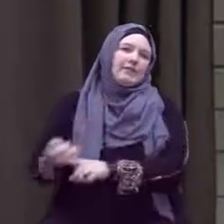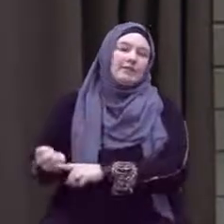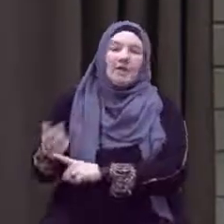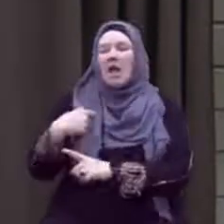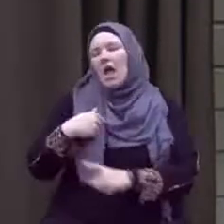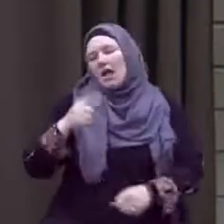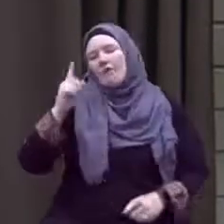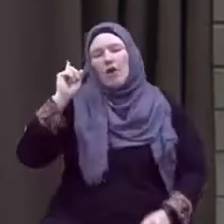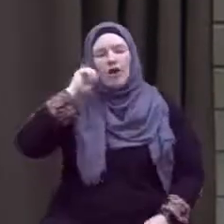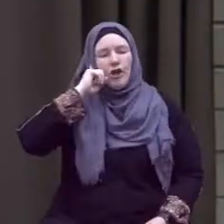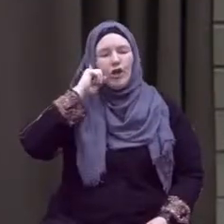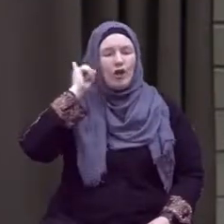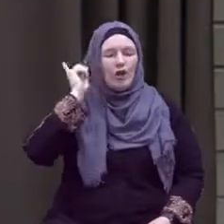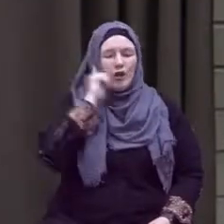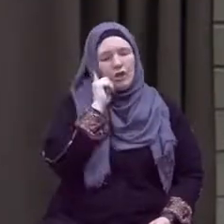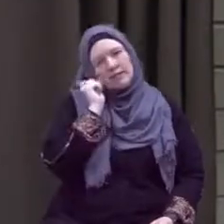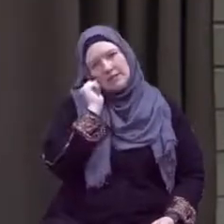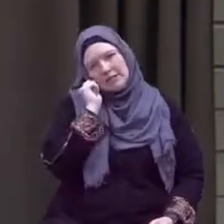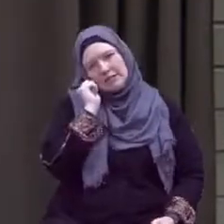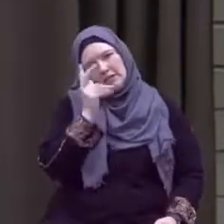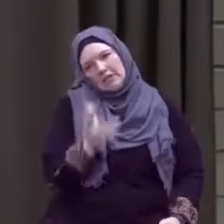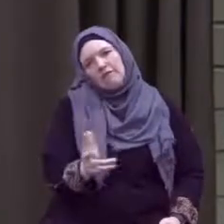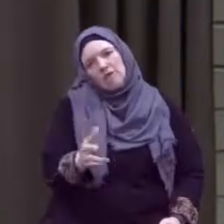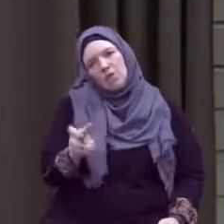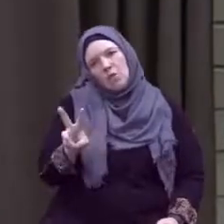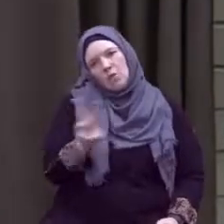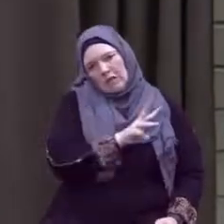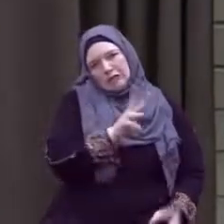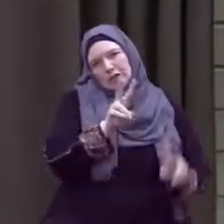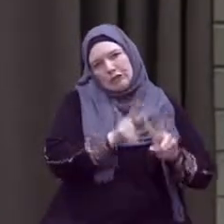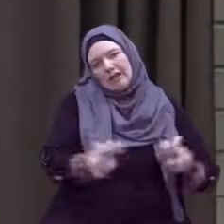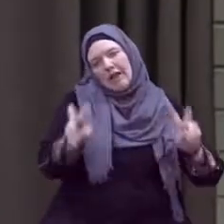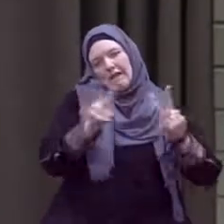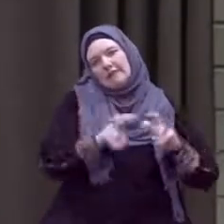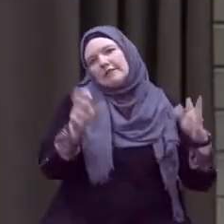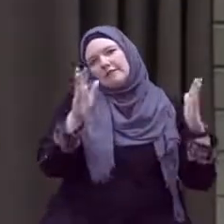I have heard several Western analysts